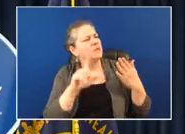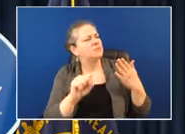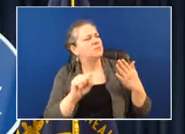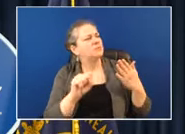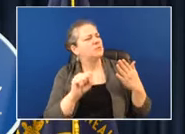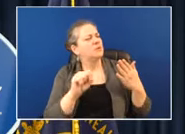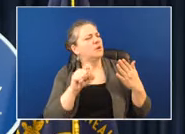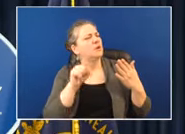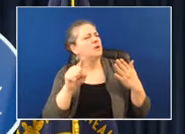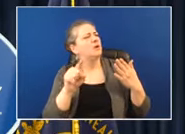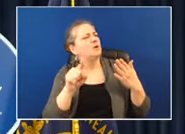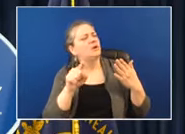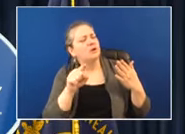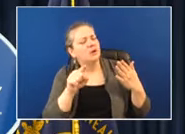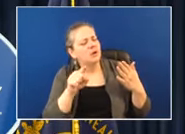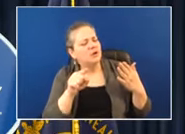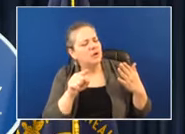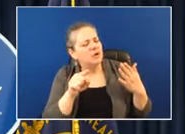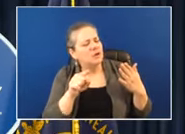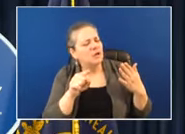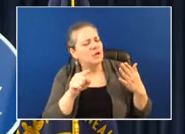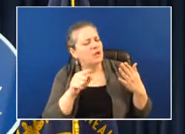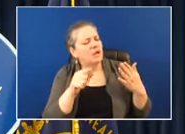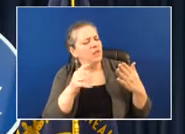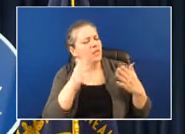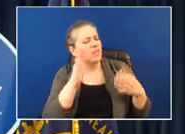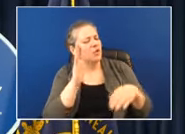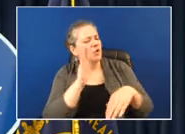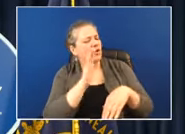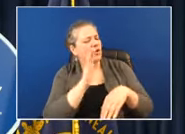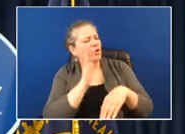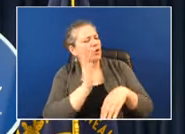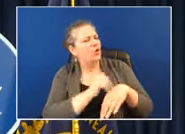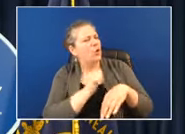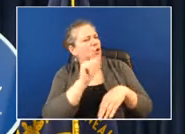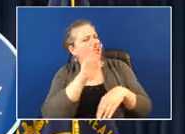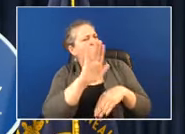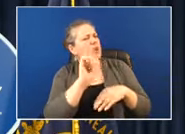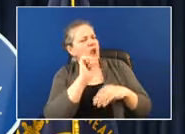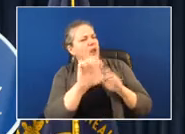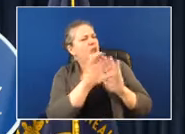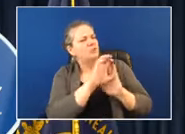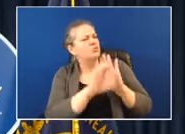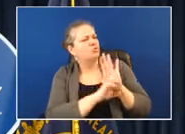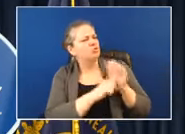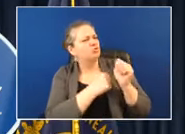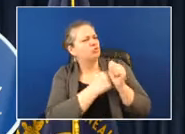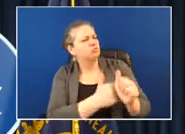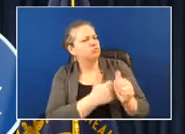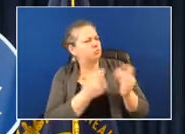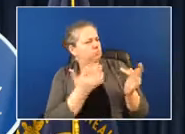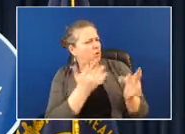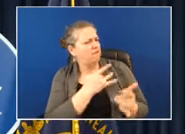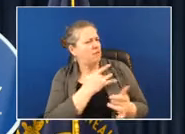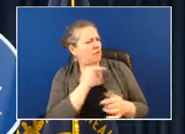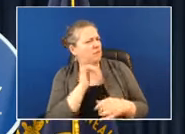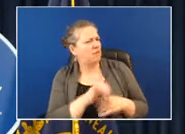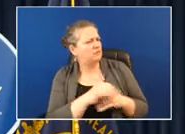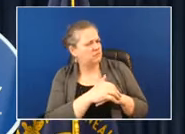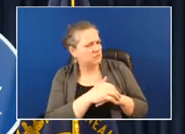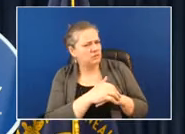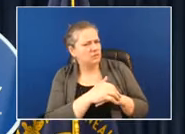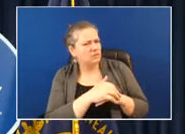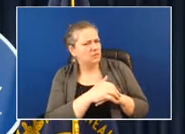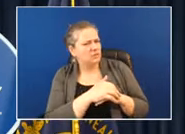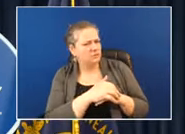You called some of them unconstitutional. Could you just elaborate that? And also, why do you think this has been a priority of this General Assembly? Yeah,